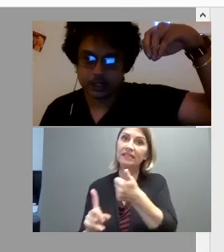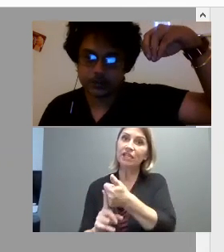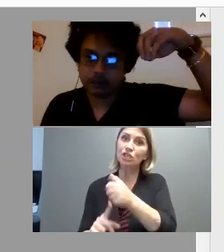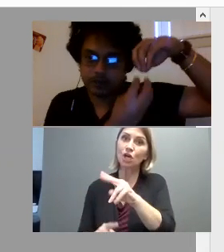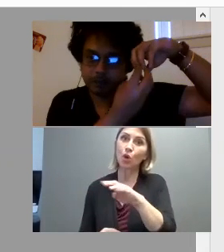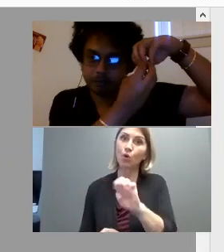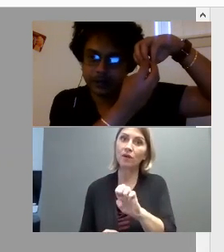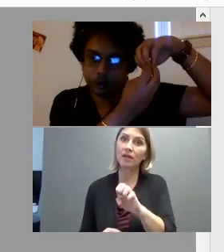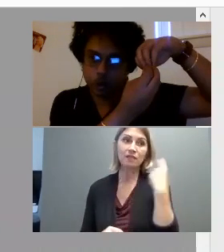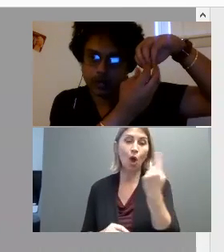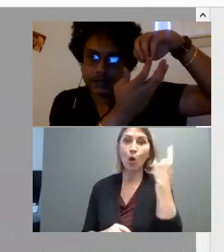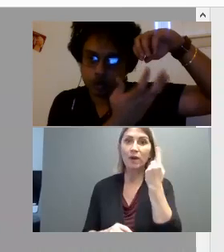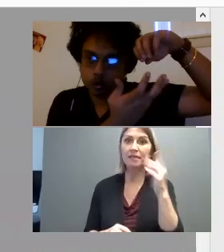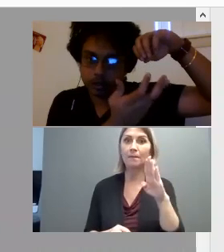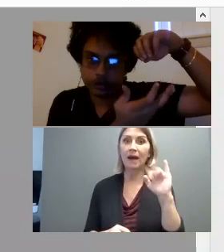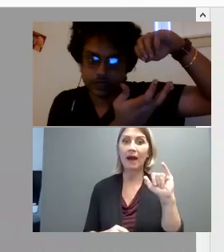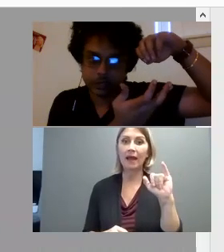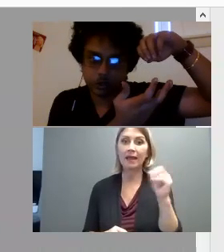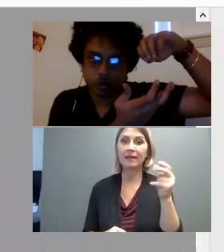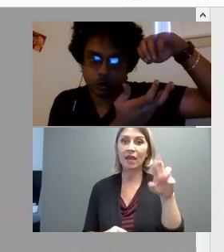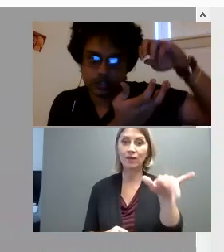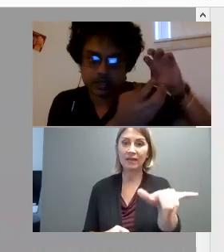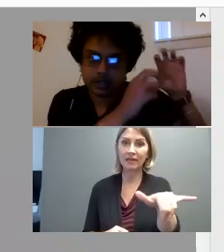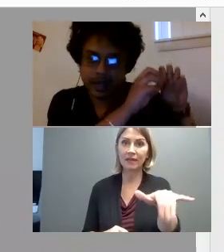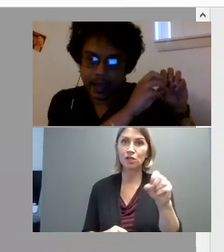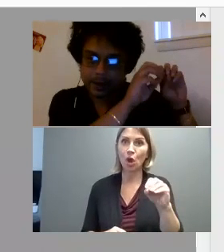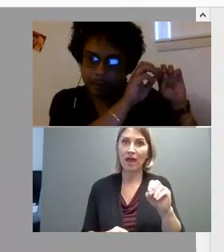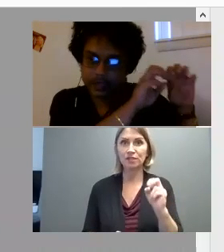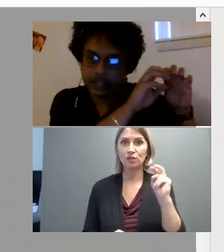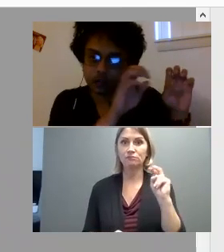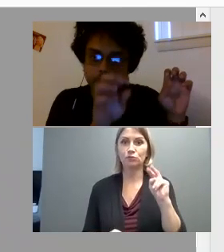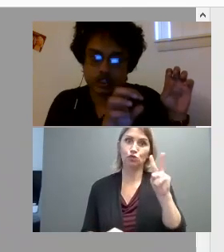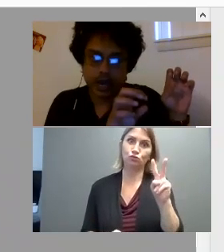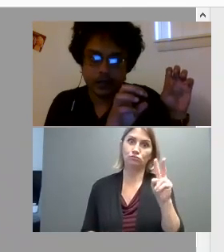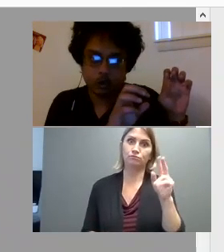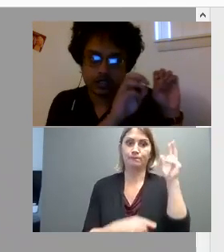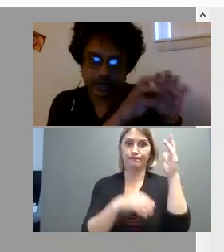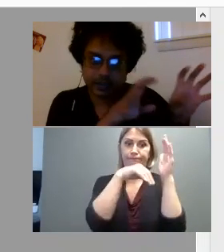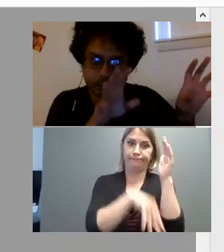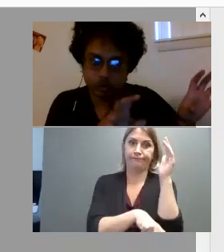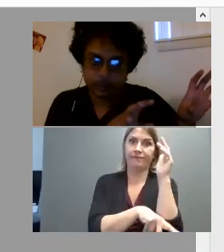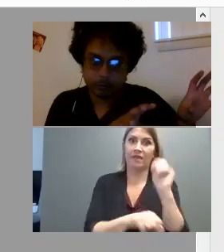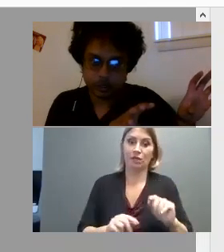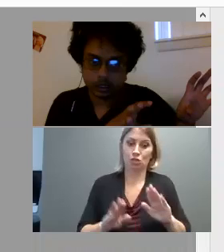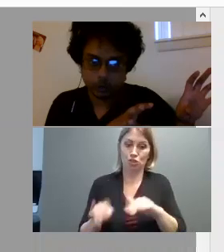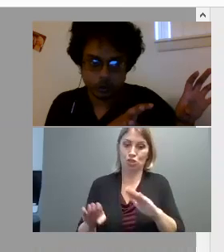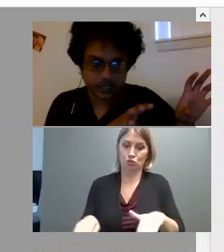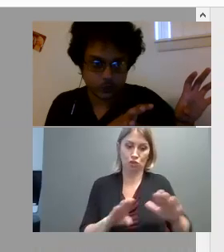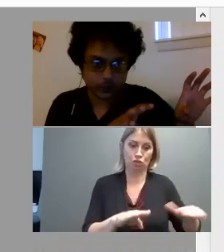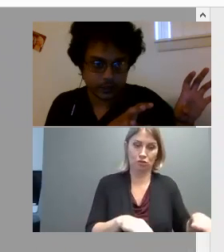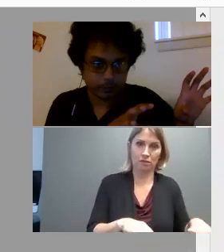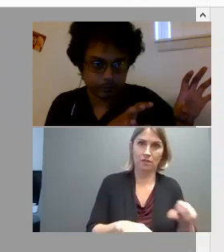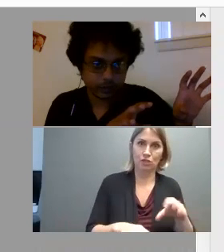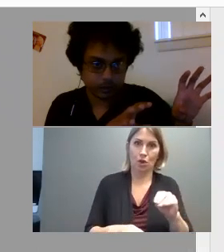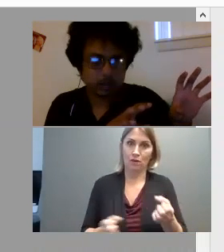a binary tree where my node has two nodes, and my each of those child nodes can have more than nodes